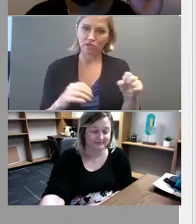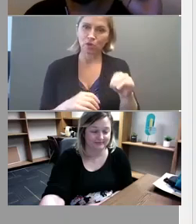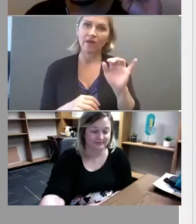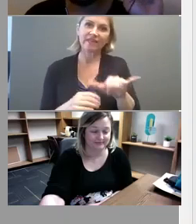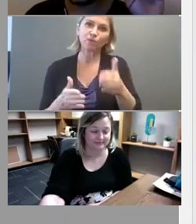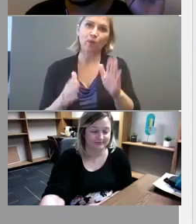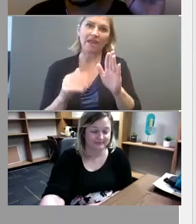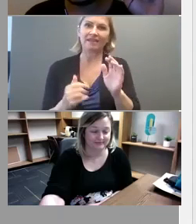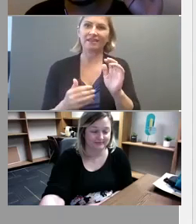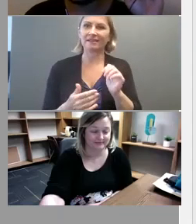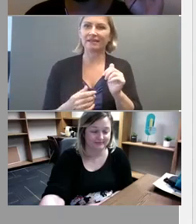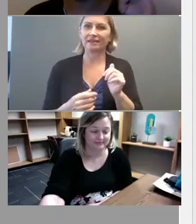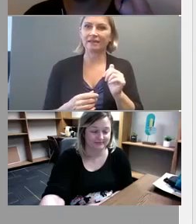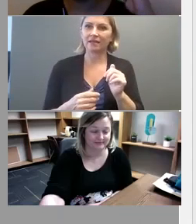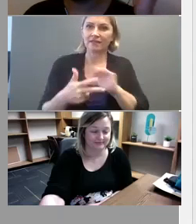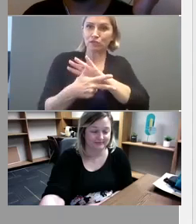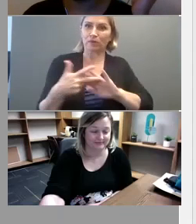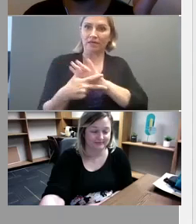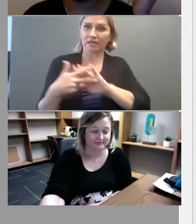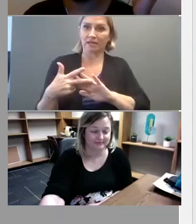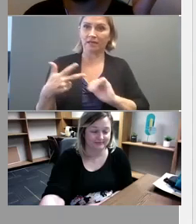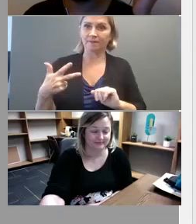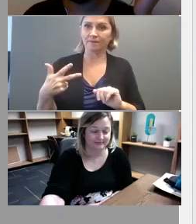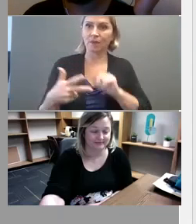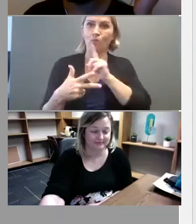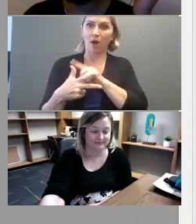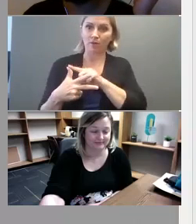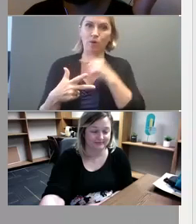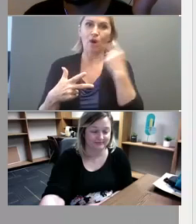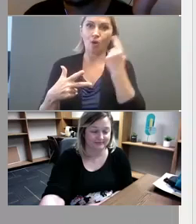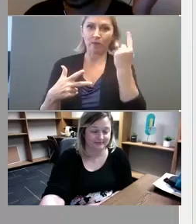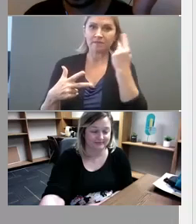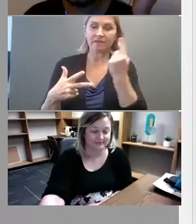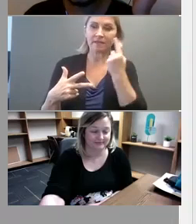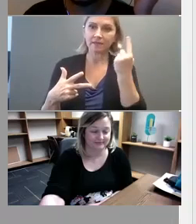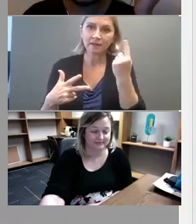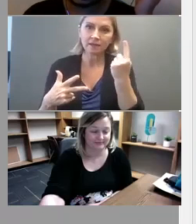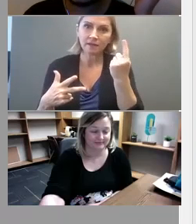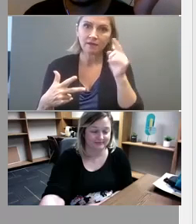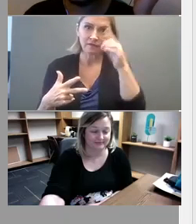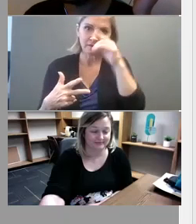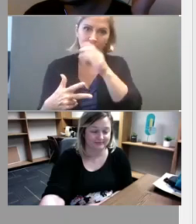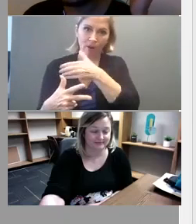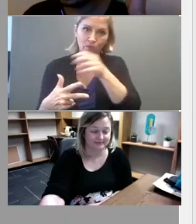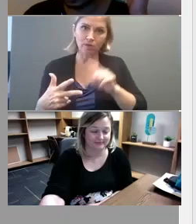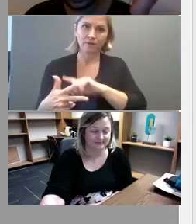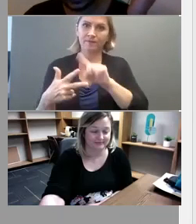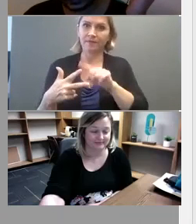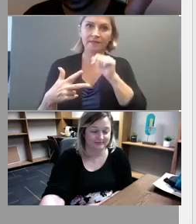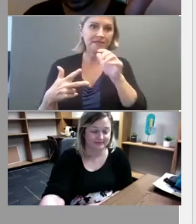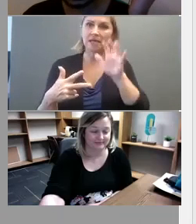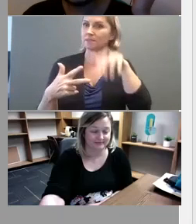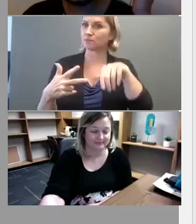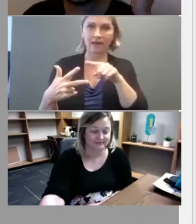of remembering these 3 cases. Case 1 would always subtract an epsilon from the power. Case 2 does not subtract or